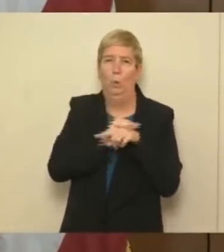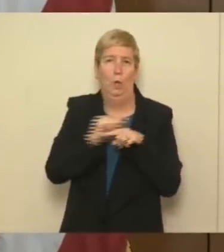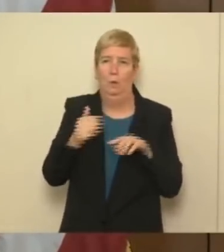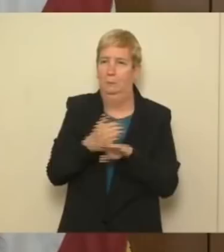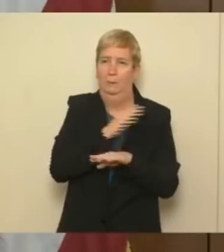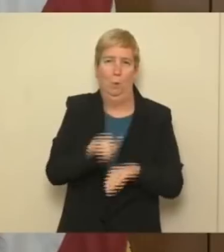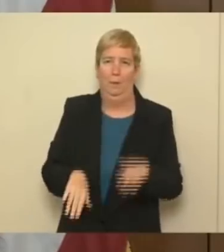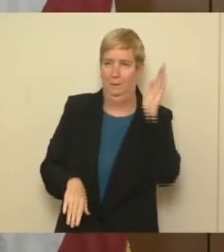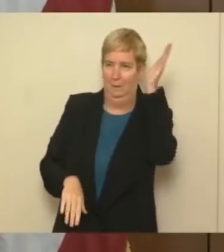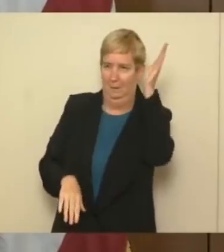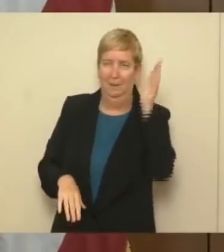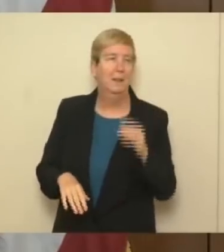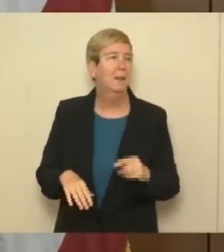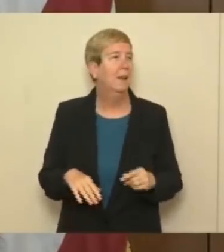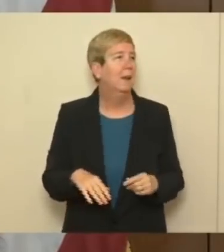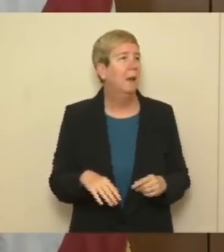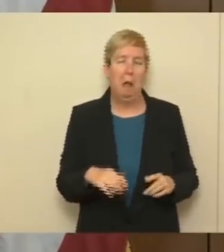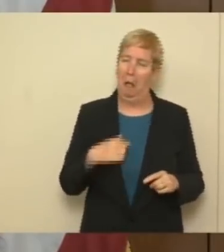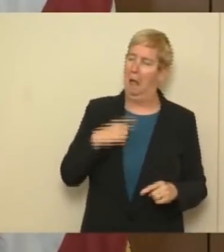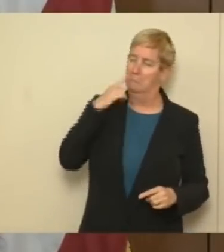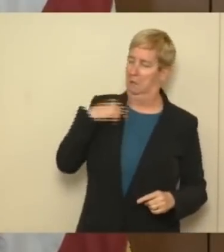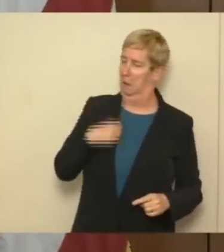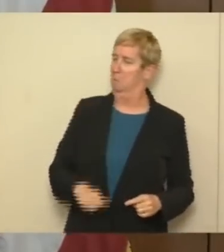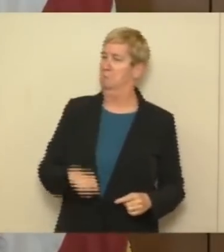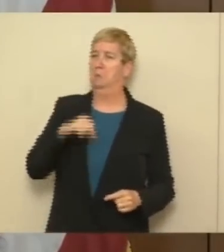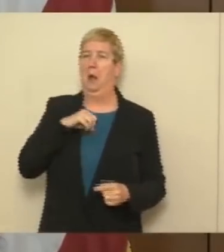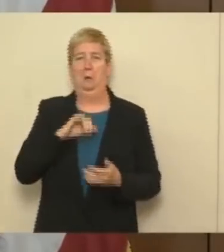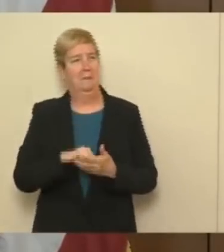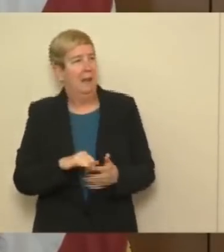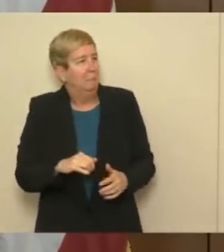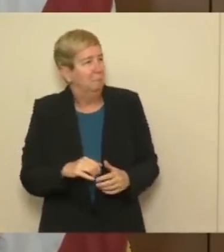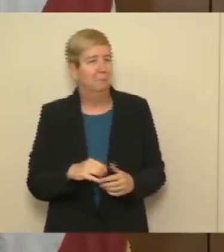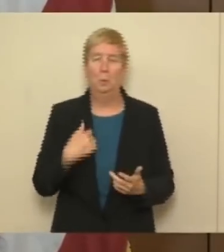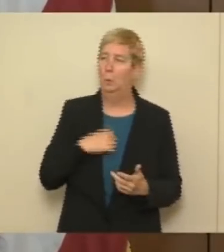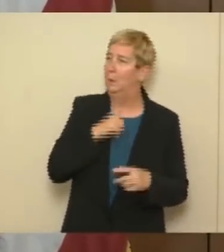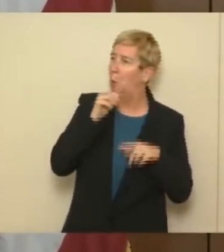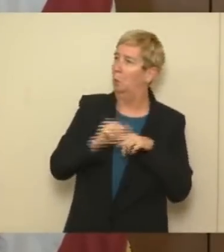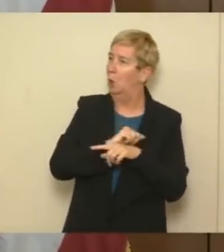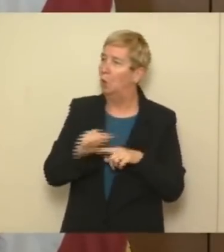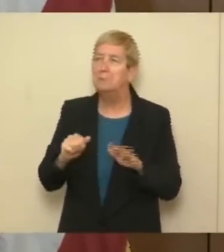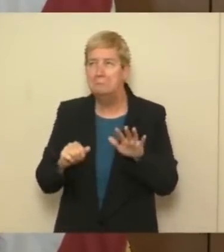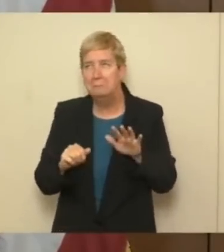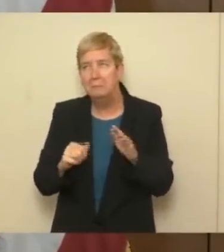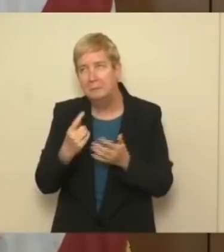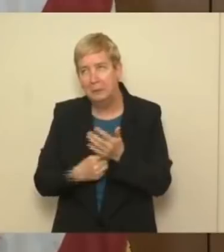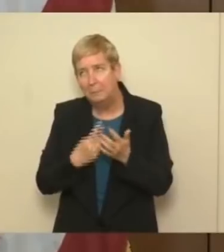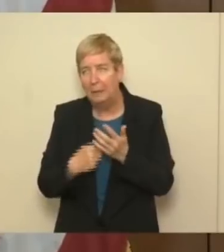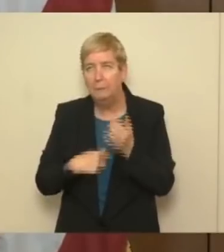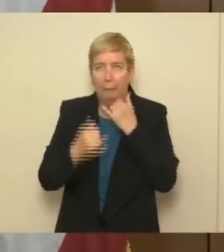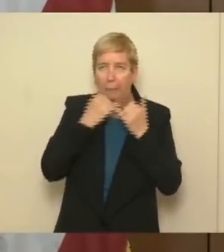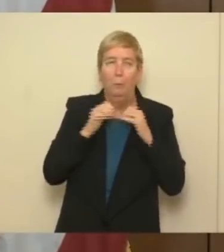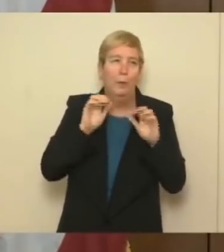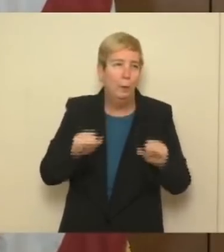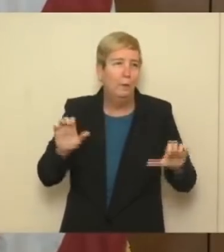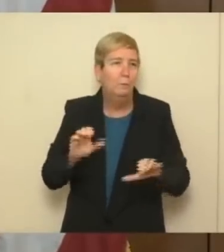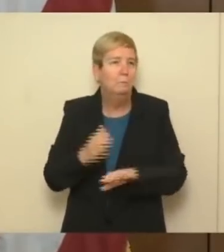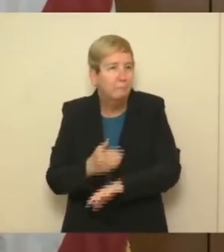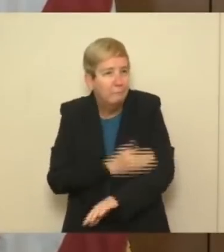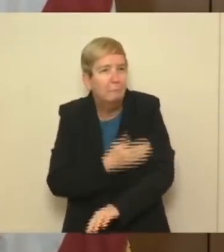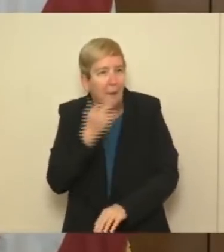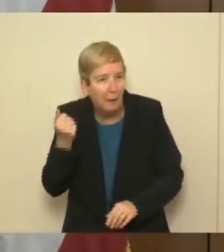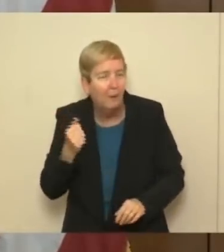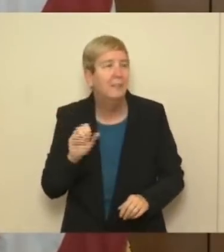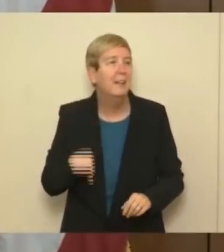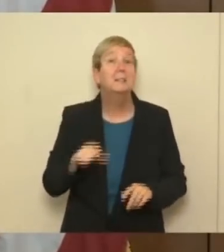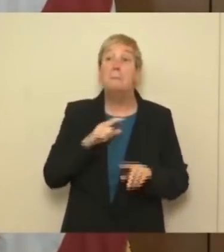I take some pride in, even though it appears sometimes that we could do a better job. And part of it is, again, why the data